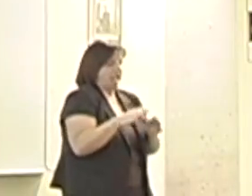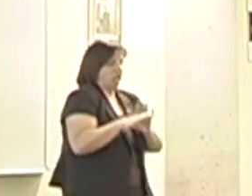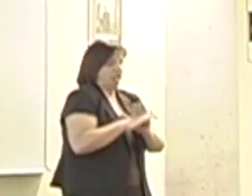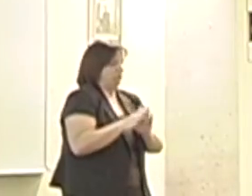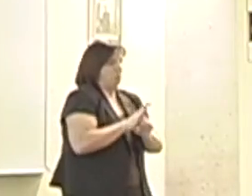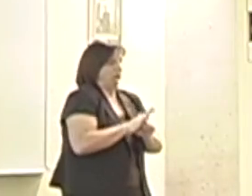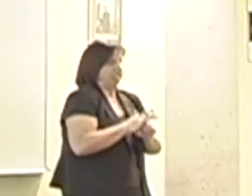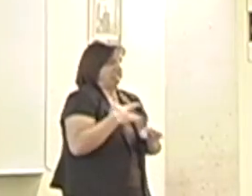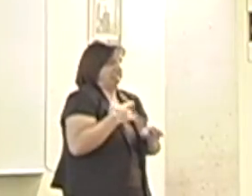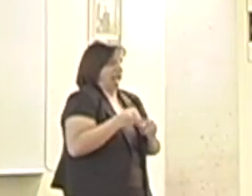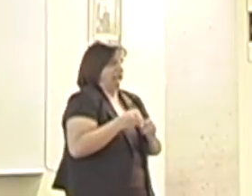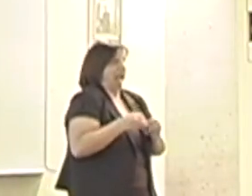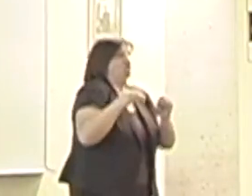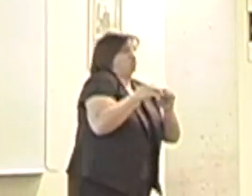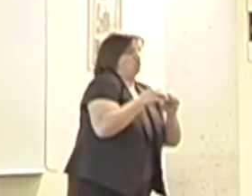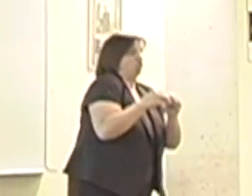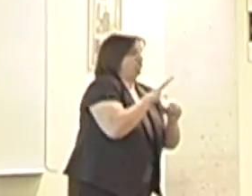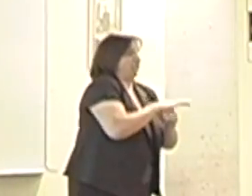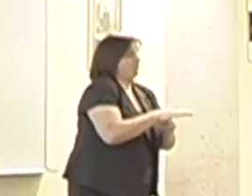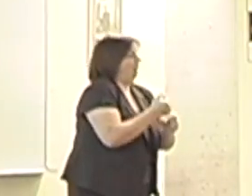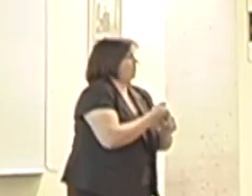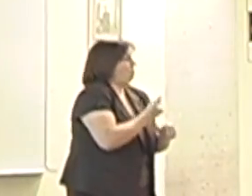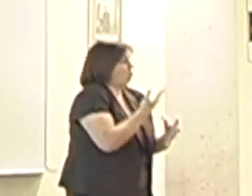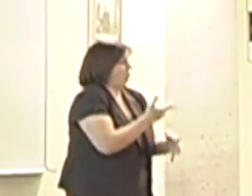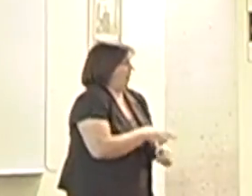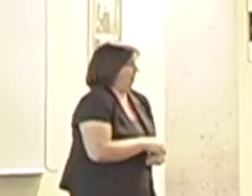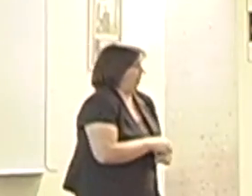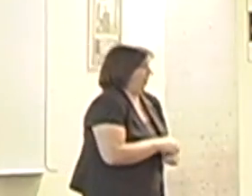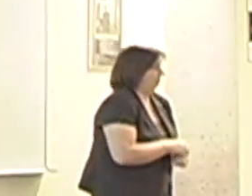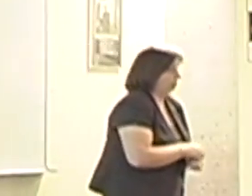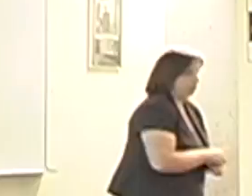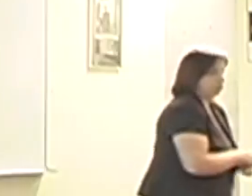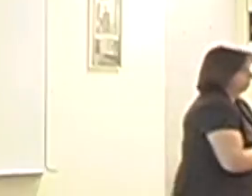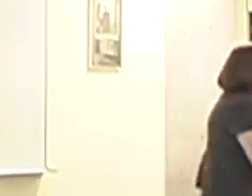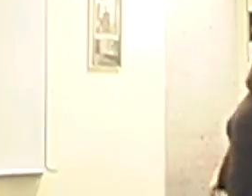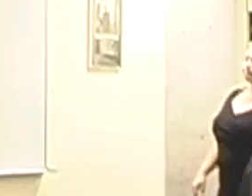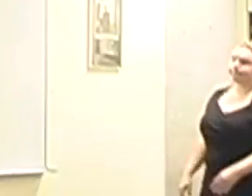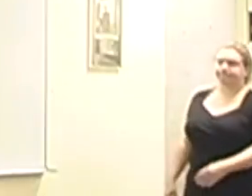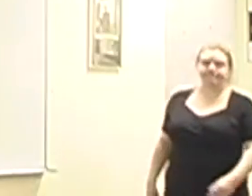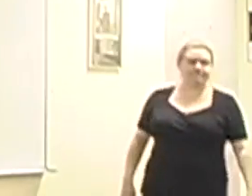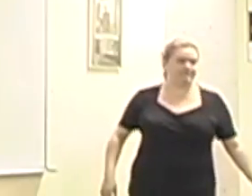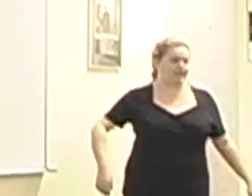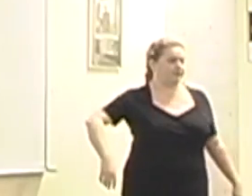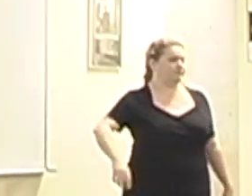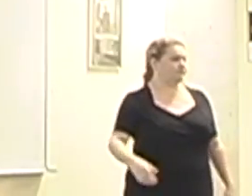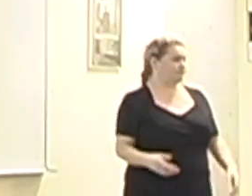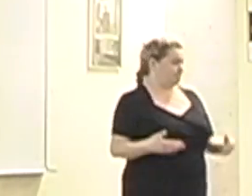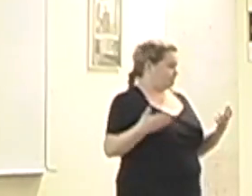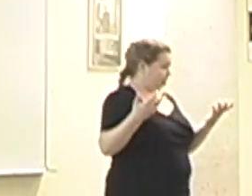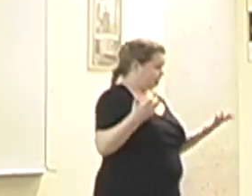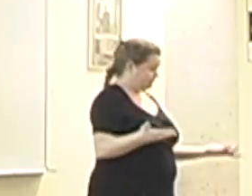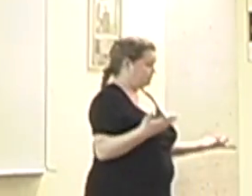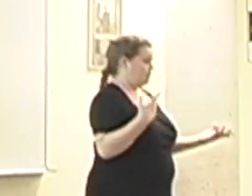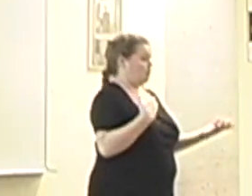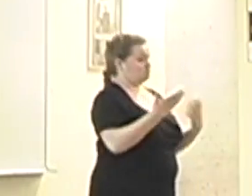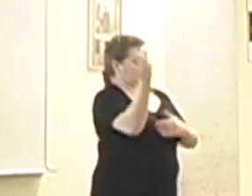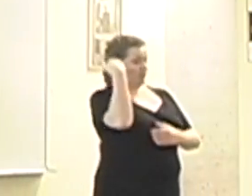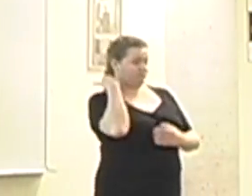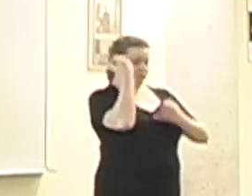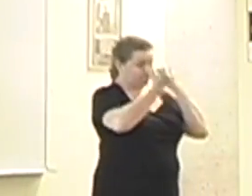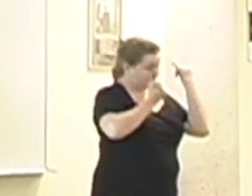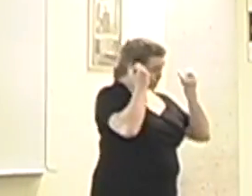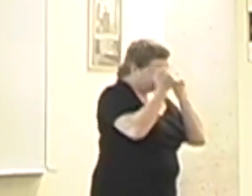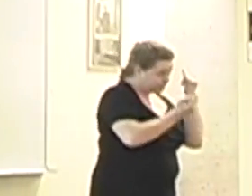variant of these particular signs. Okay, so some conclusions then. Now,